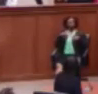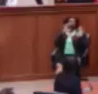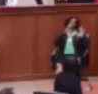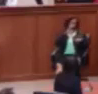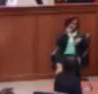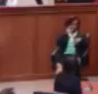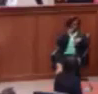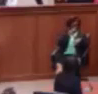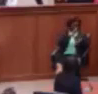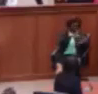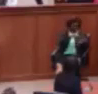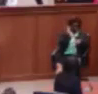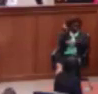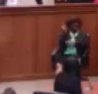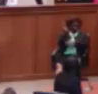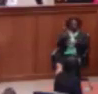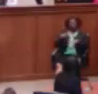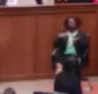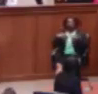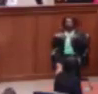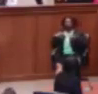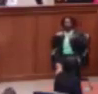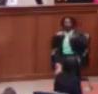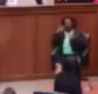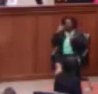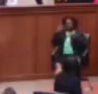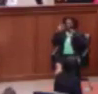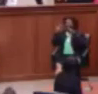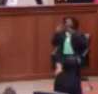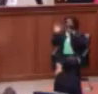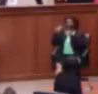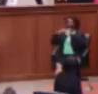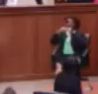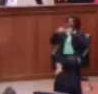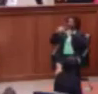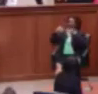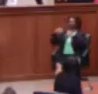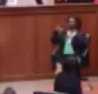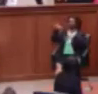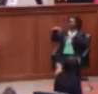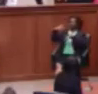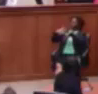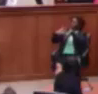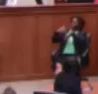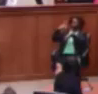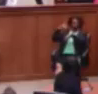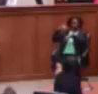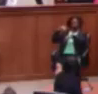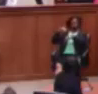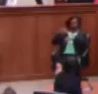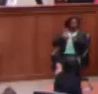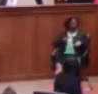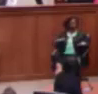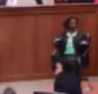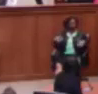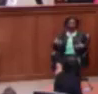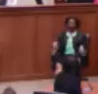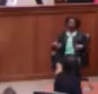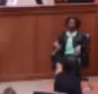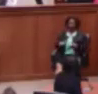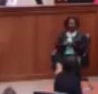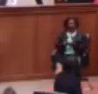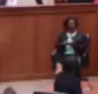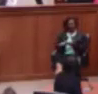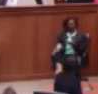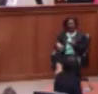job. And I was in awe to see the facility that's available for these children that can have,